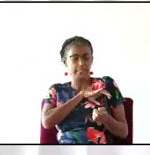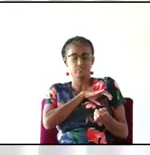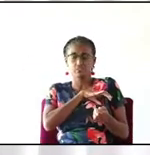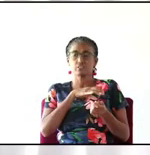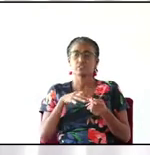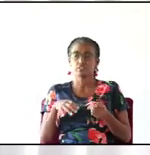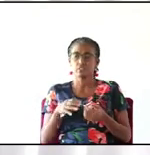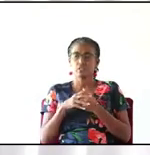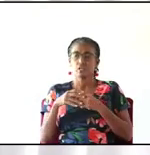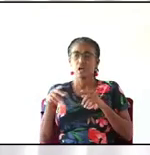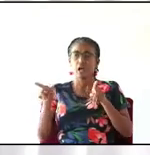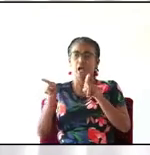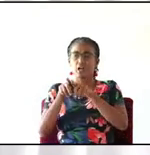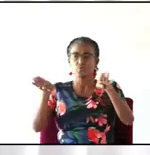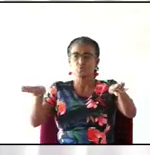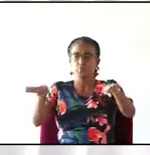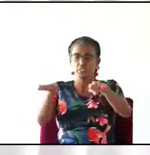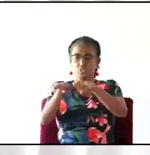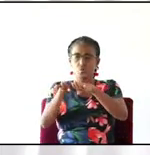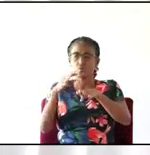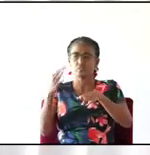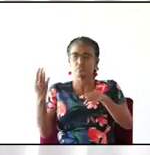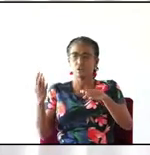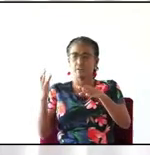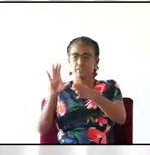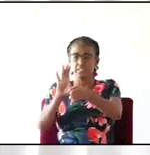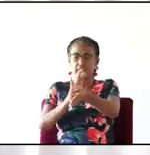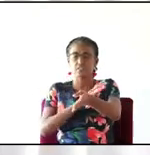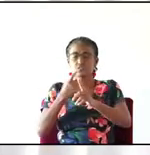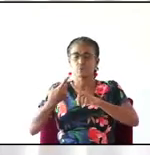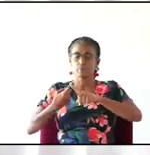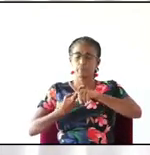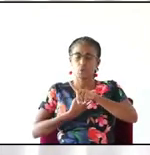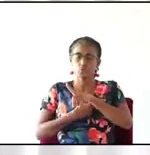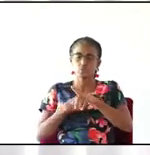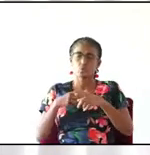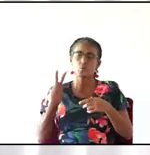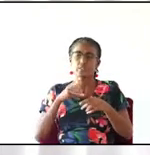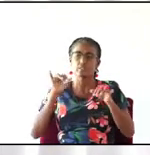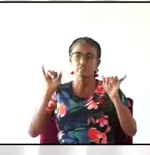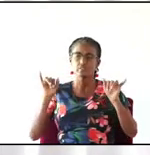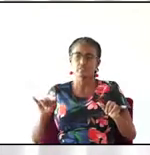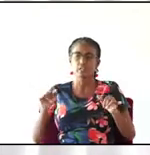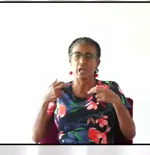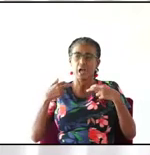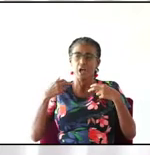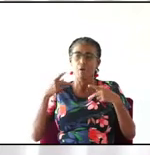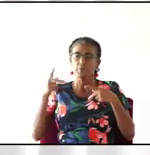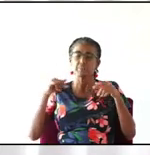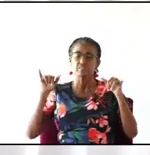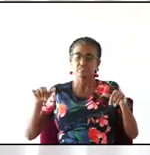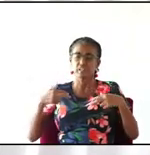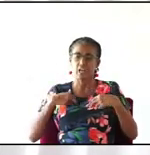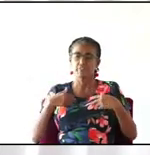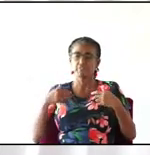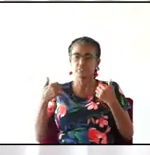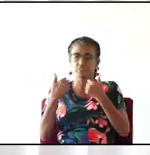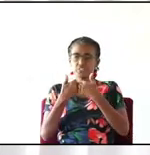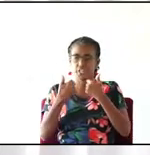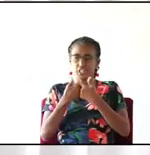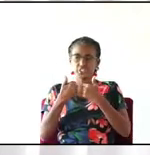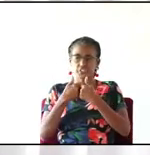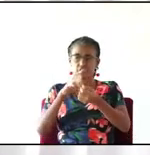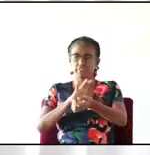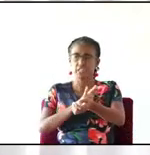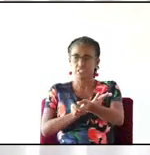this month. Even though the month has ended, they still have to deal with the challenges. So we just want to commit them to